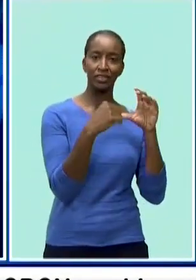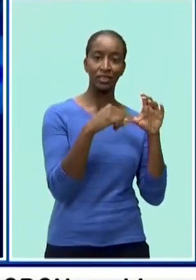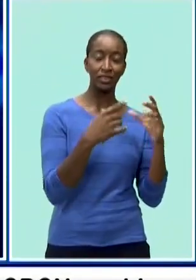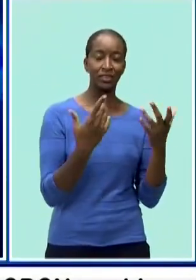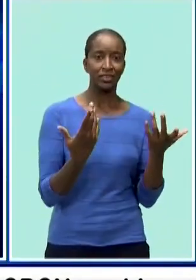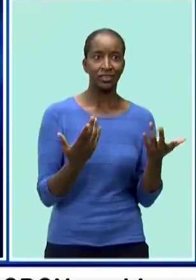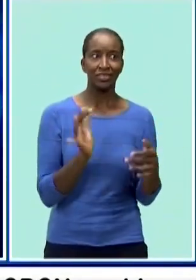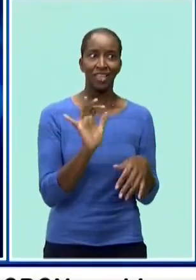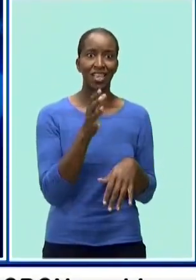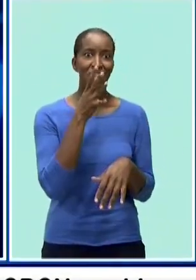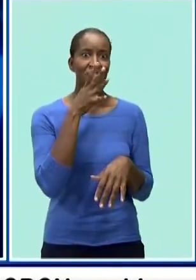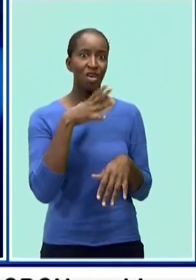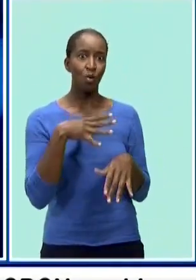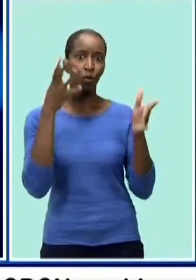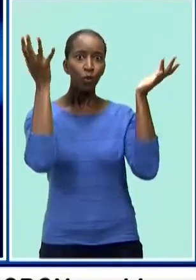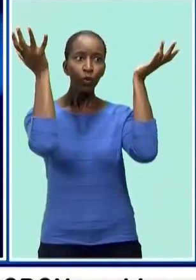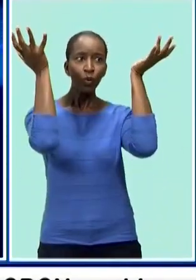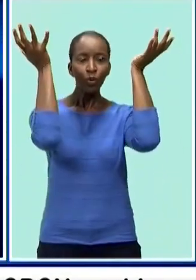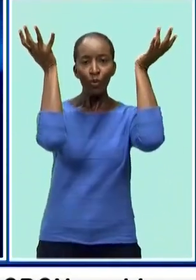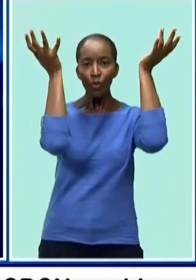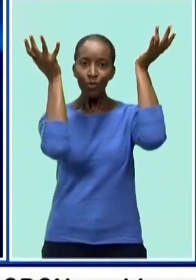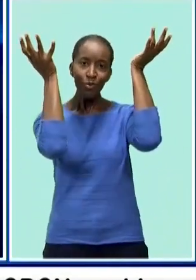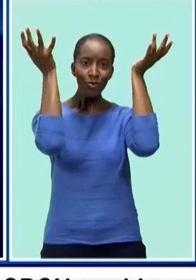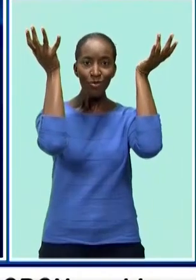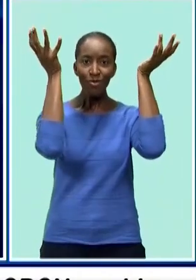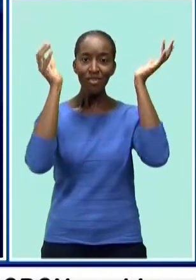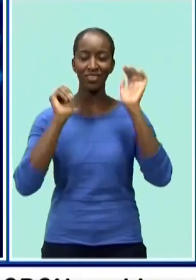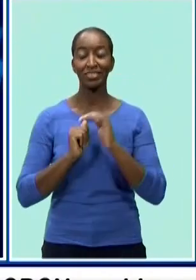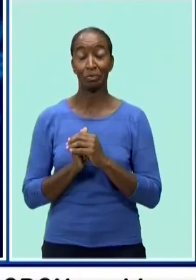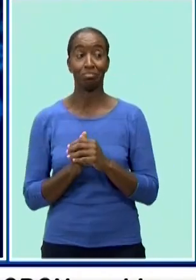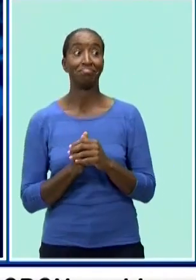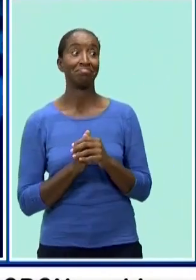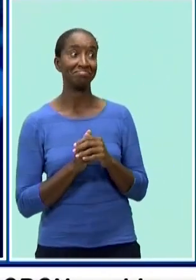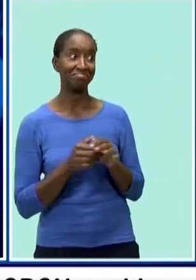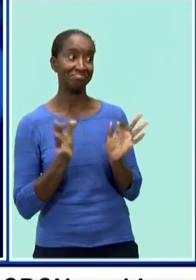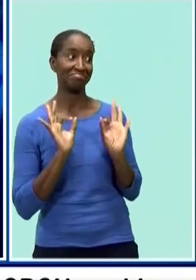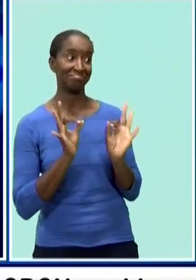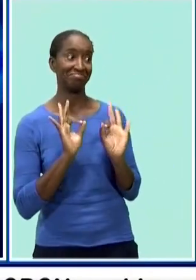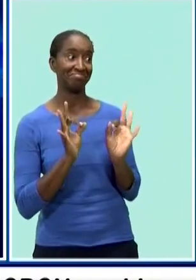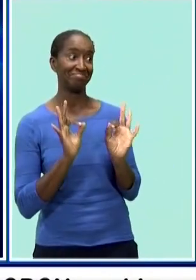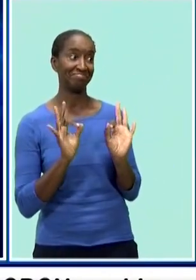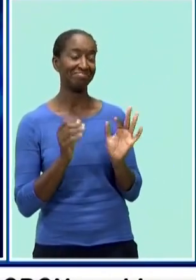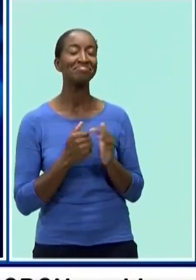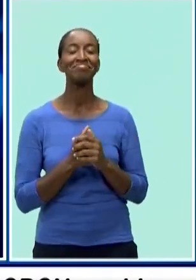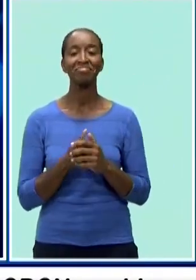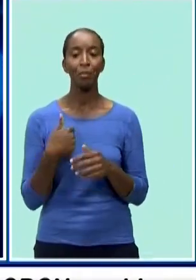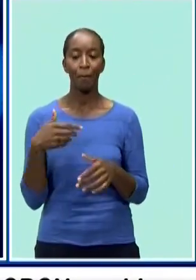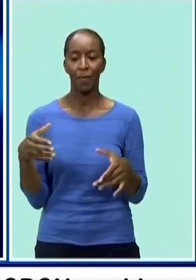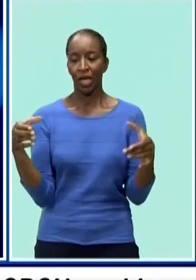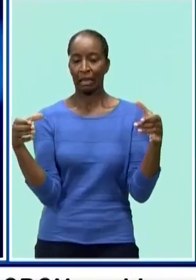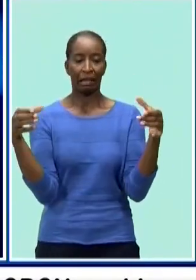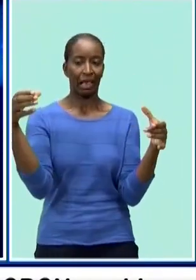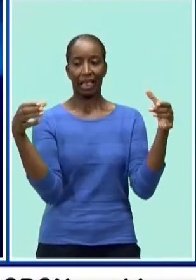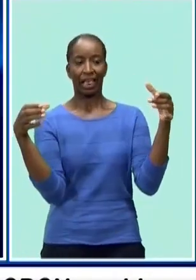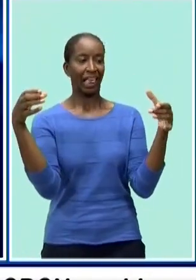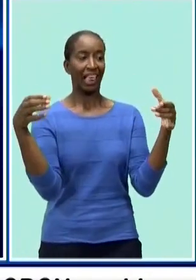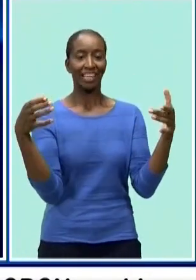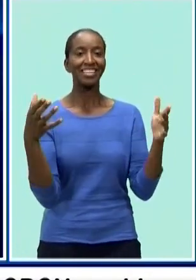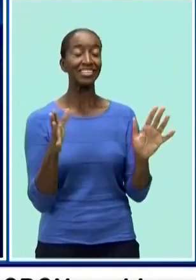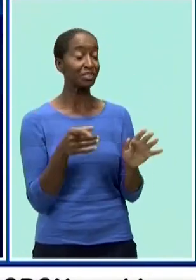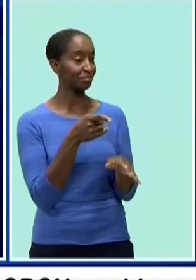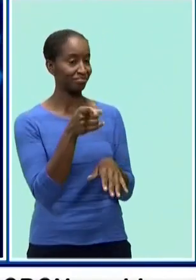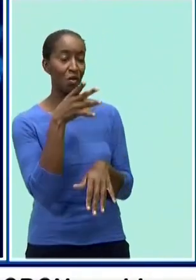top at her class in book balancing at school. Telling me, kudos to her. I can't even Definitely. balance 2 drinks, one at each time when I go out. So I'll pass on that one. Kudos